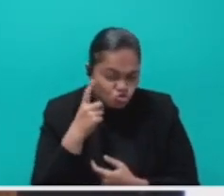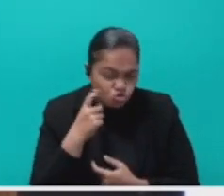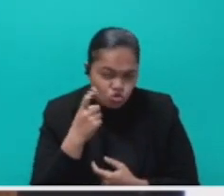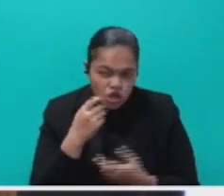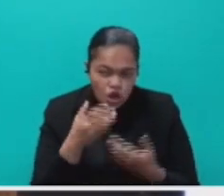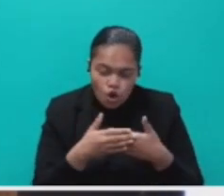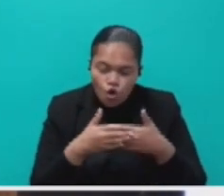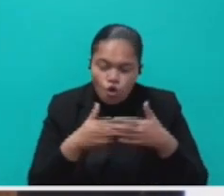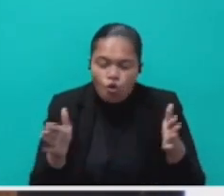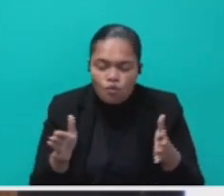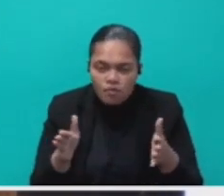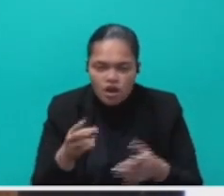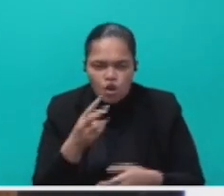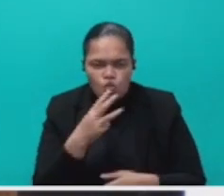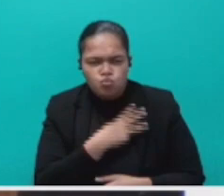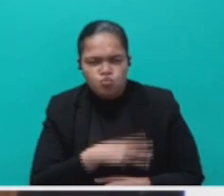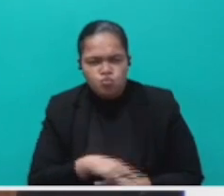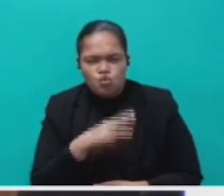open the wounds of the past,